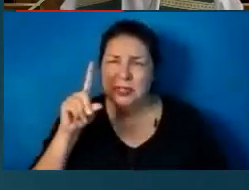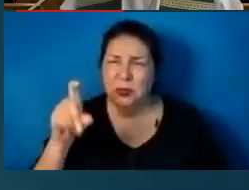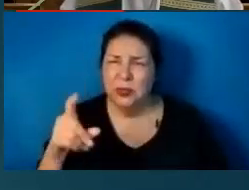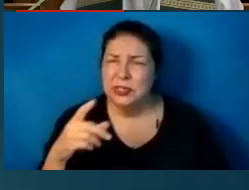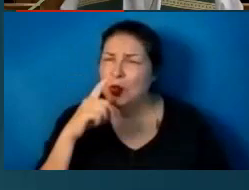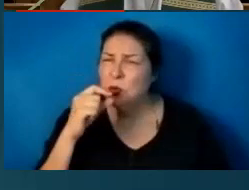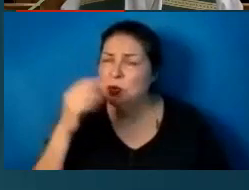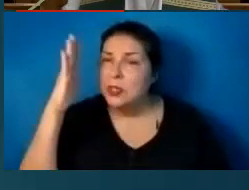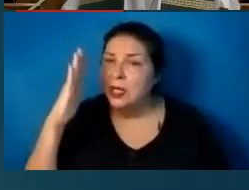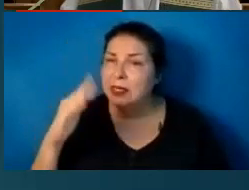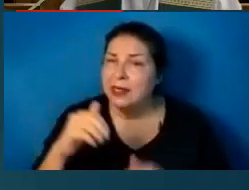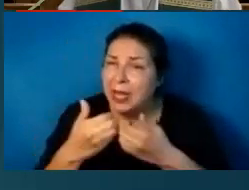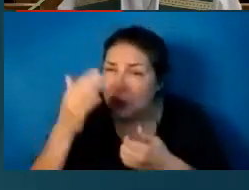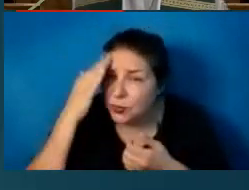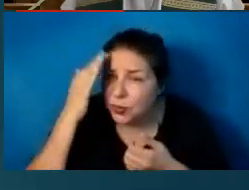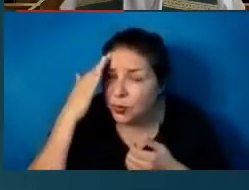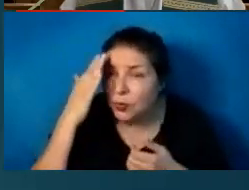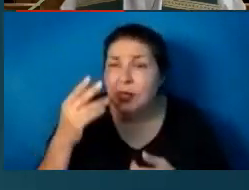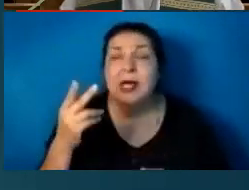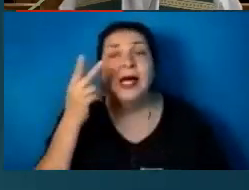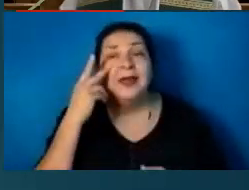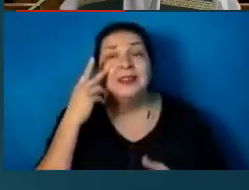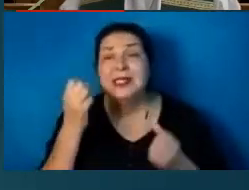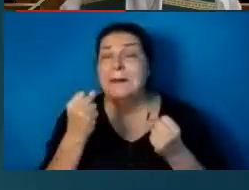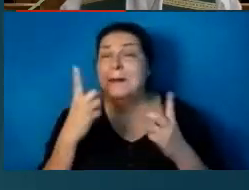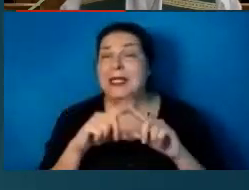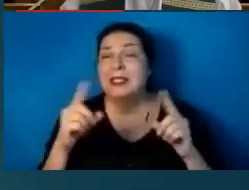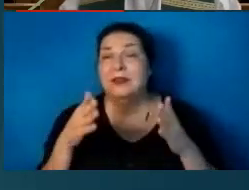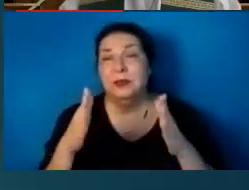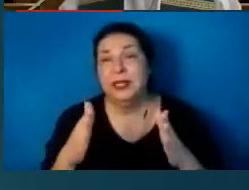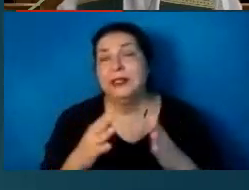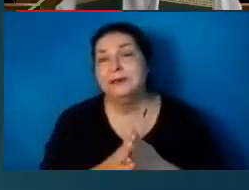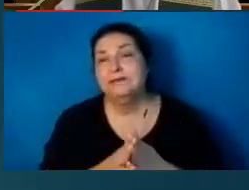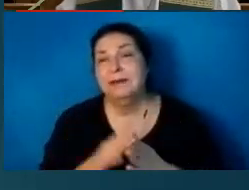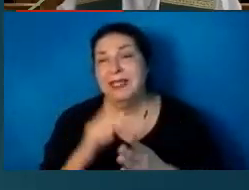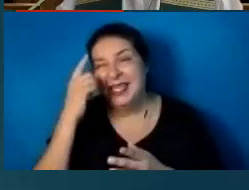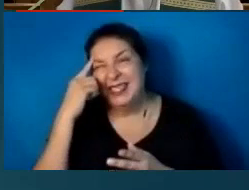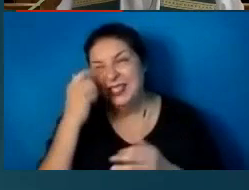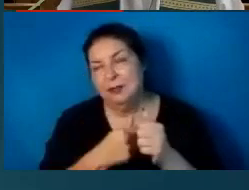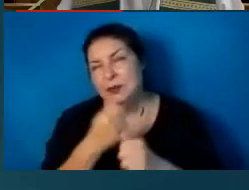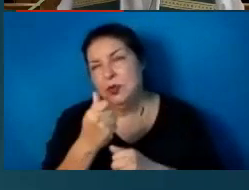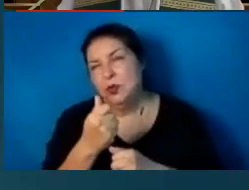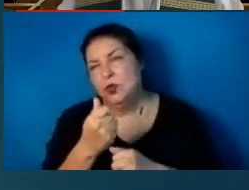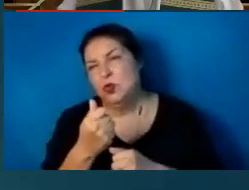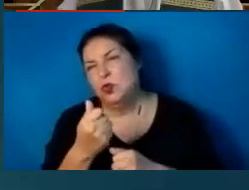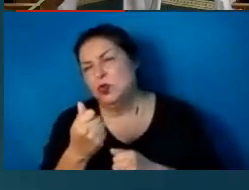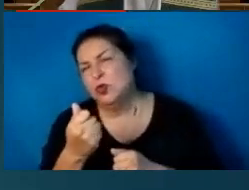know? I've seen it in a number of forms, and I guess the most unusual